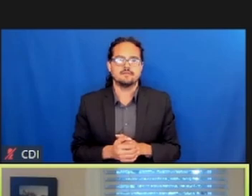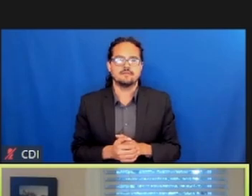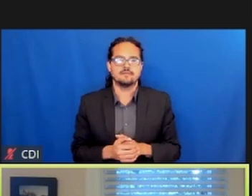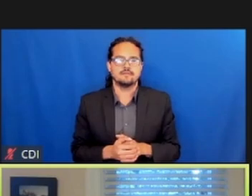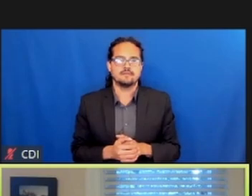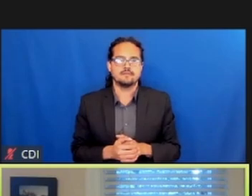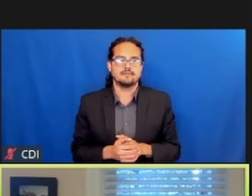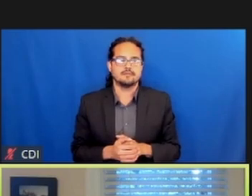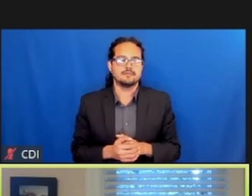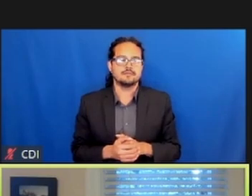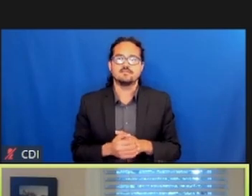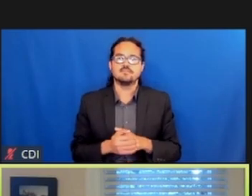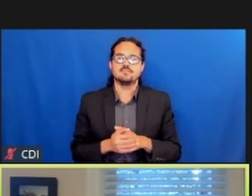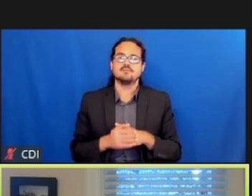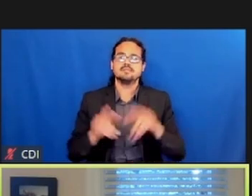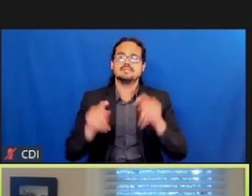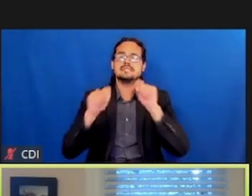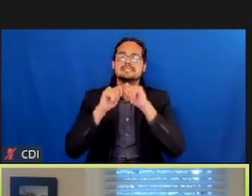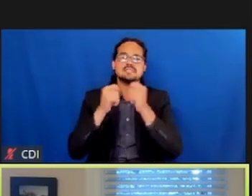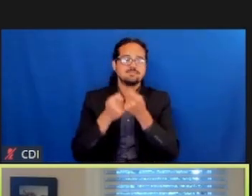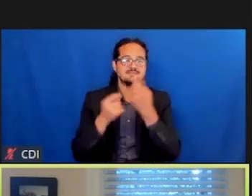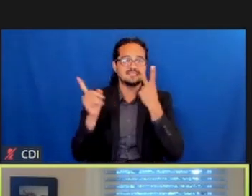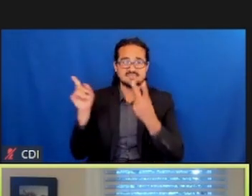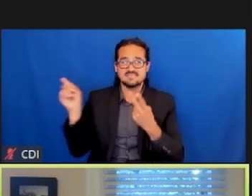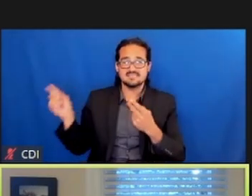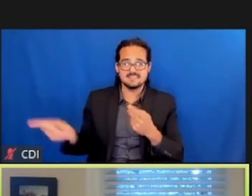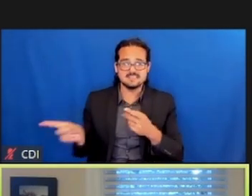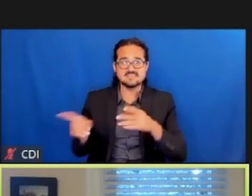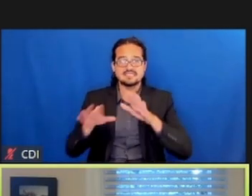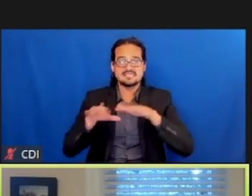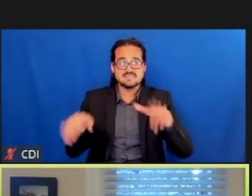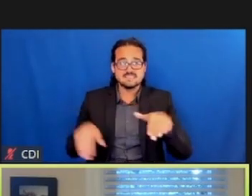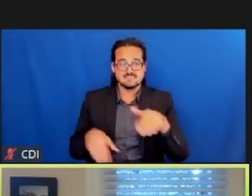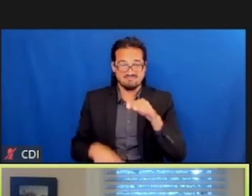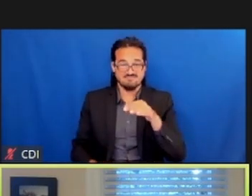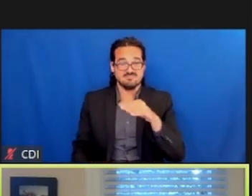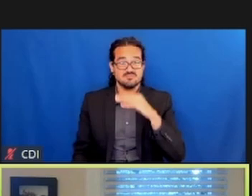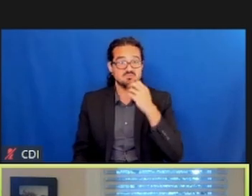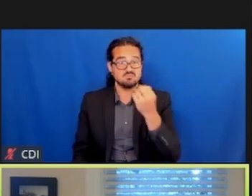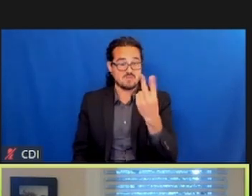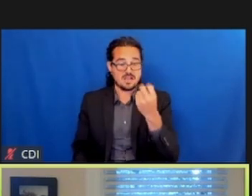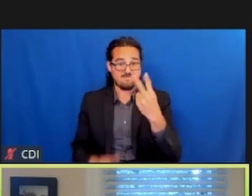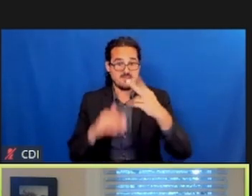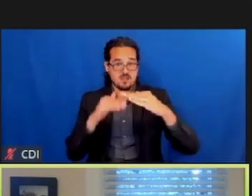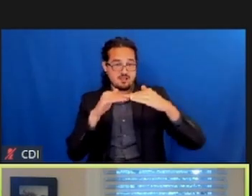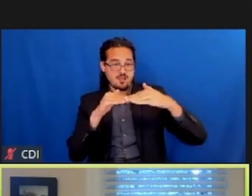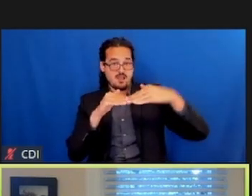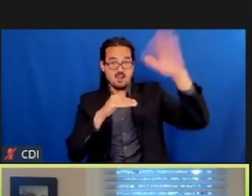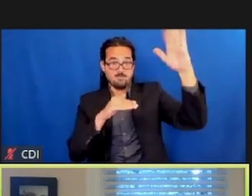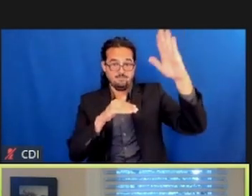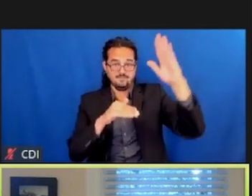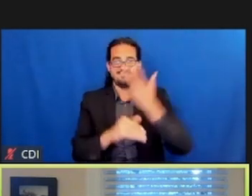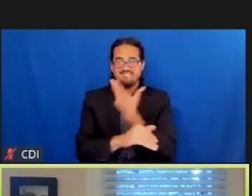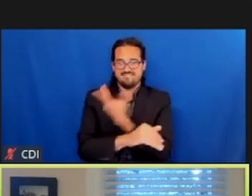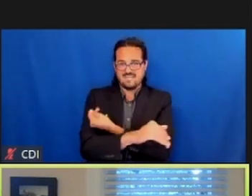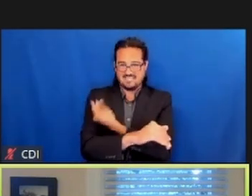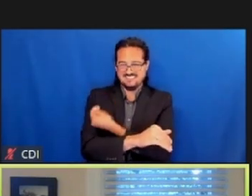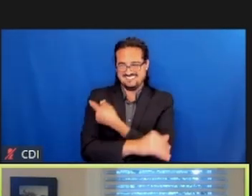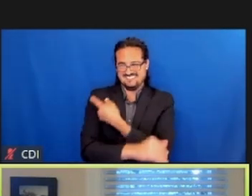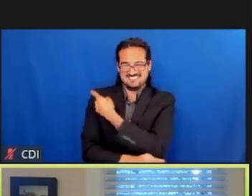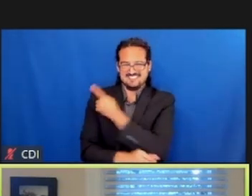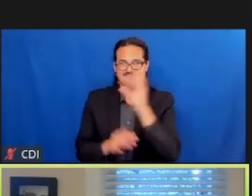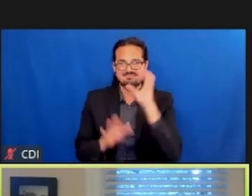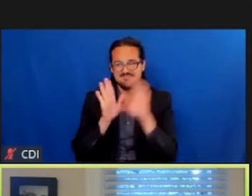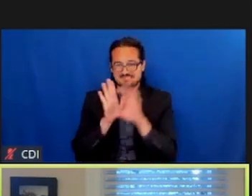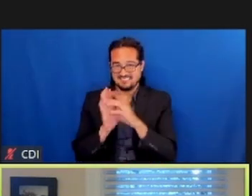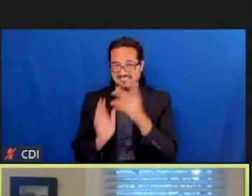Marin County and why we've excelled in vaccinating the 12 and above population is again that partnerships with the schools. We hosted vaccine clinics